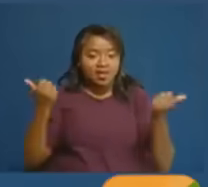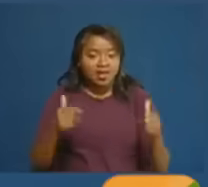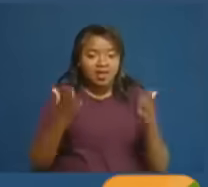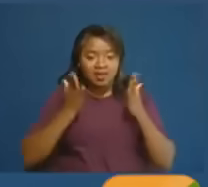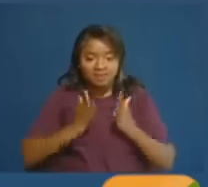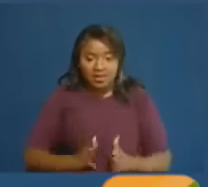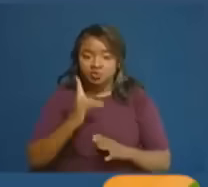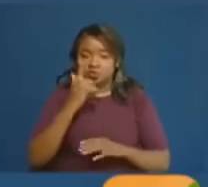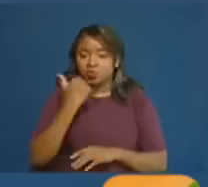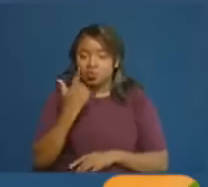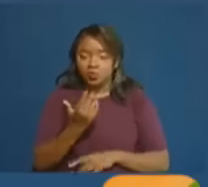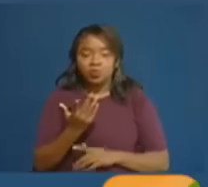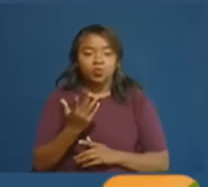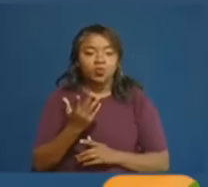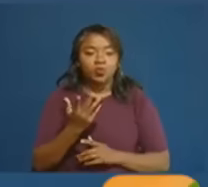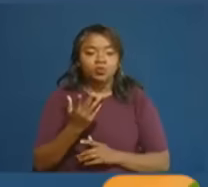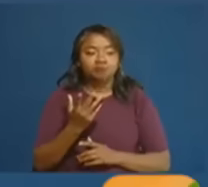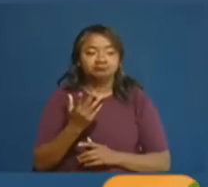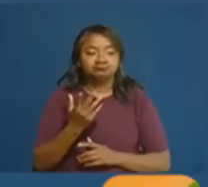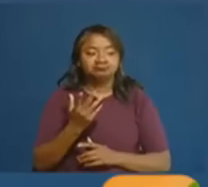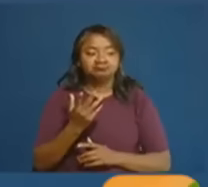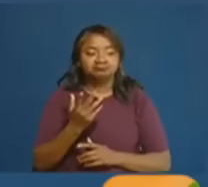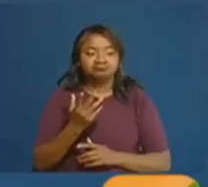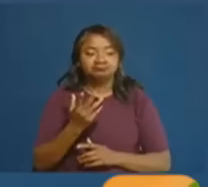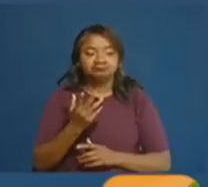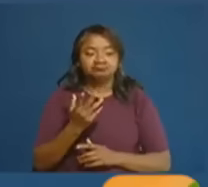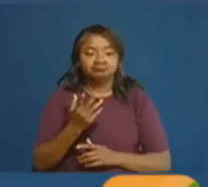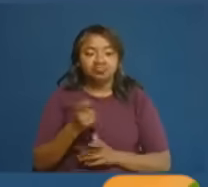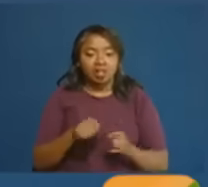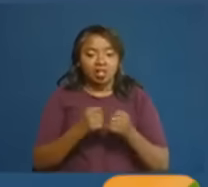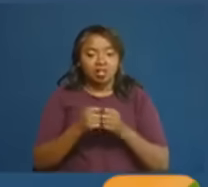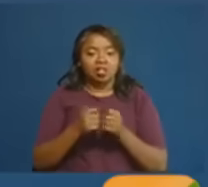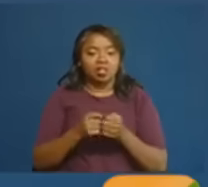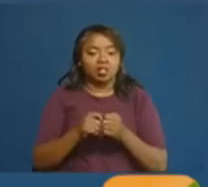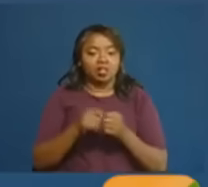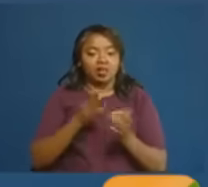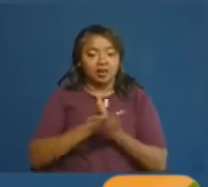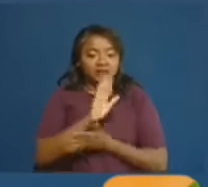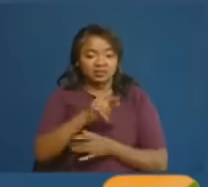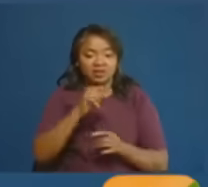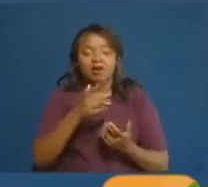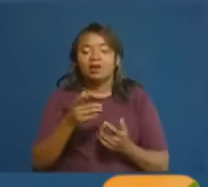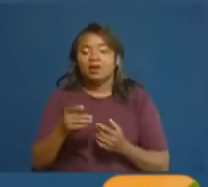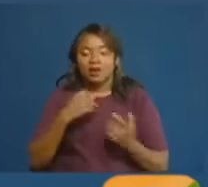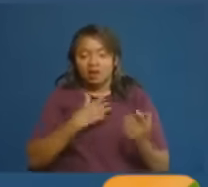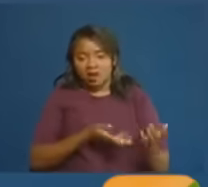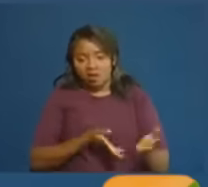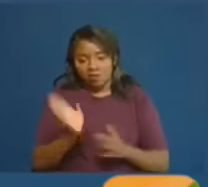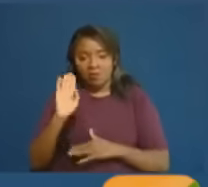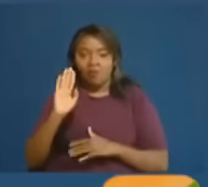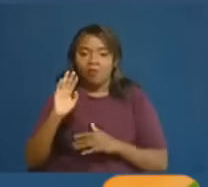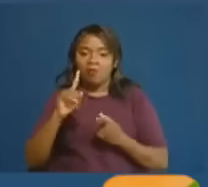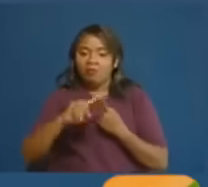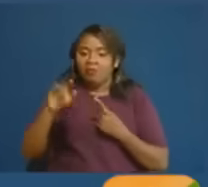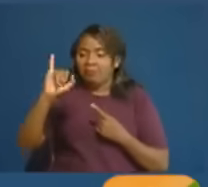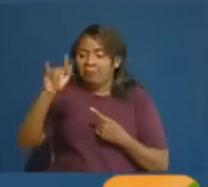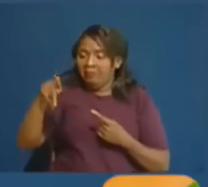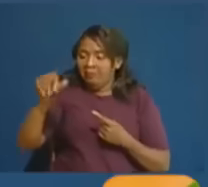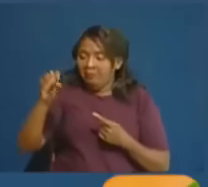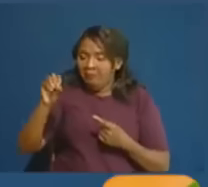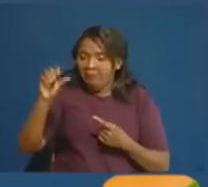for example, the police, we have oversight accountability mechanisms, including IPOA, including Kenya